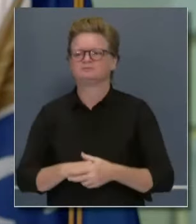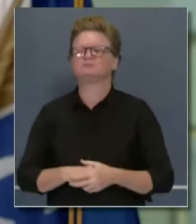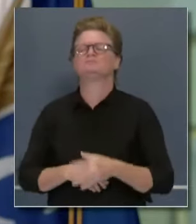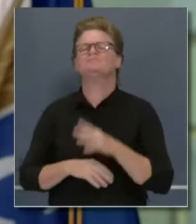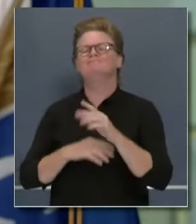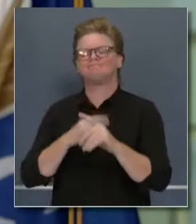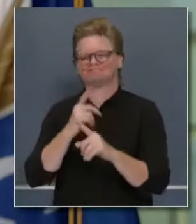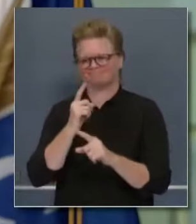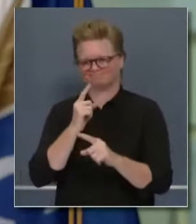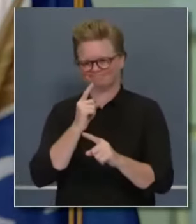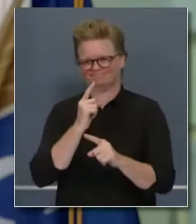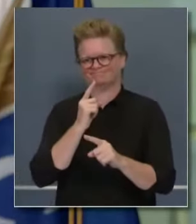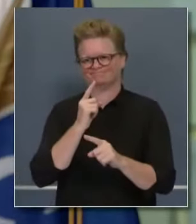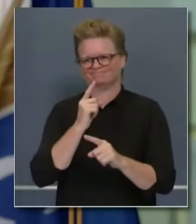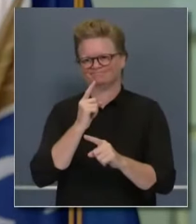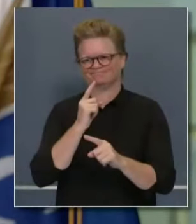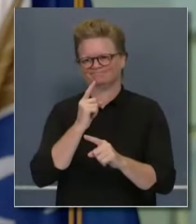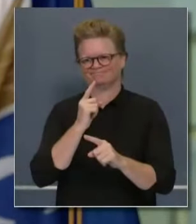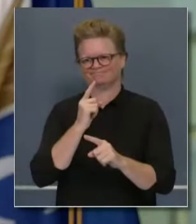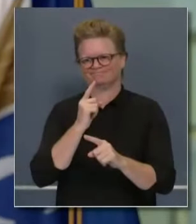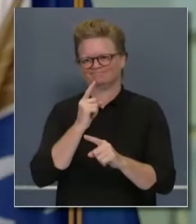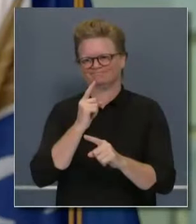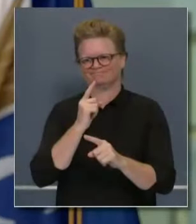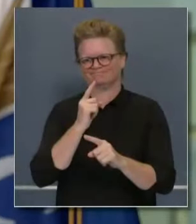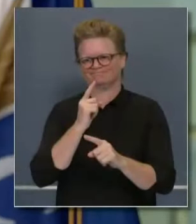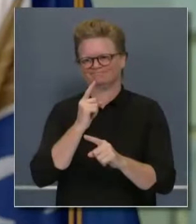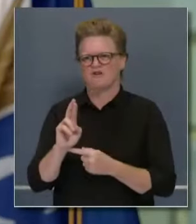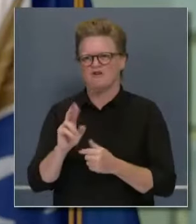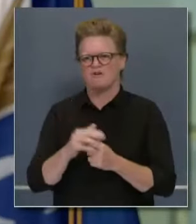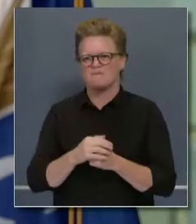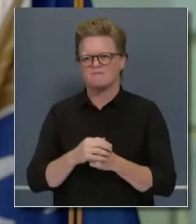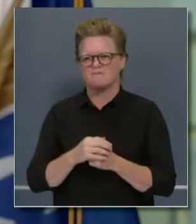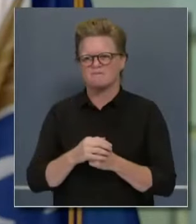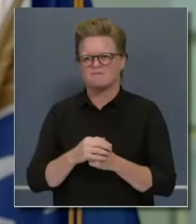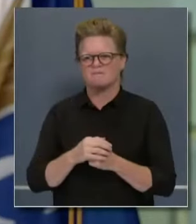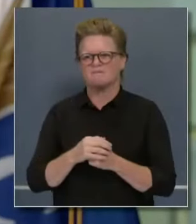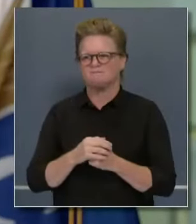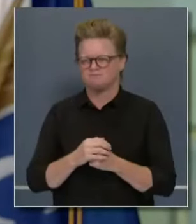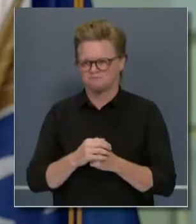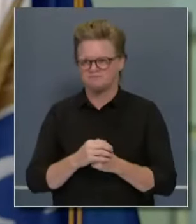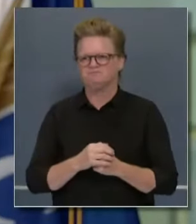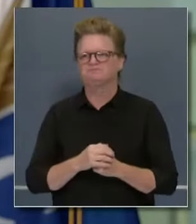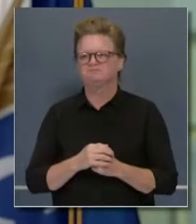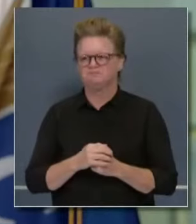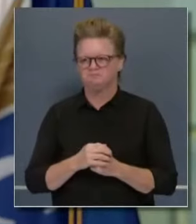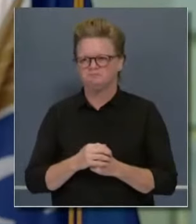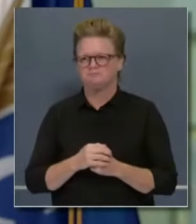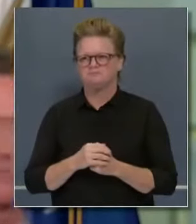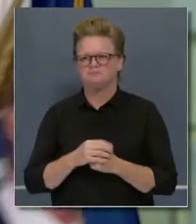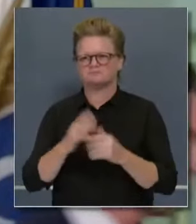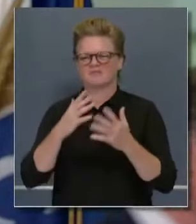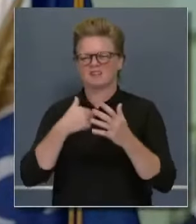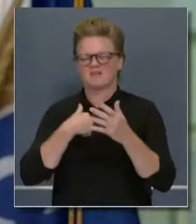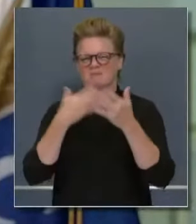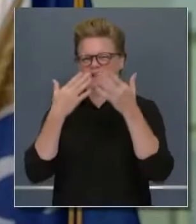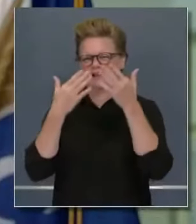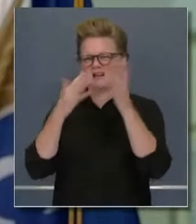R naught. I have my doctor talk about R naught. And so Dr. Galley will come up and talk specifically about